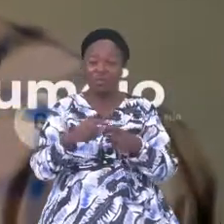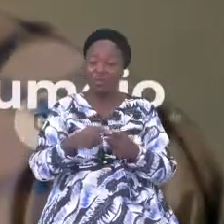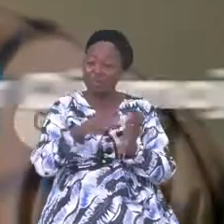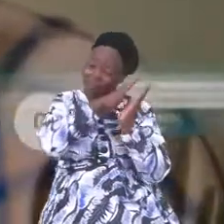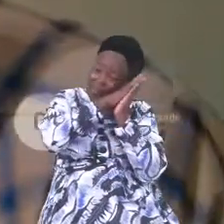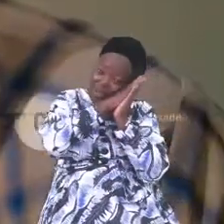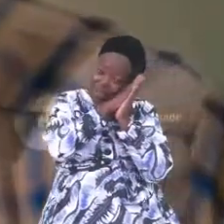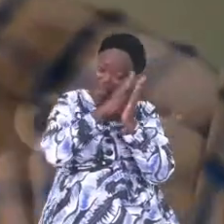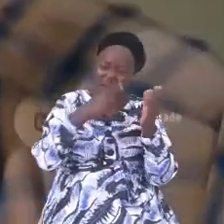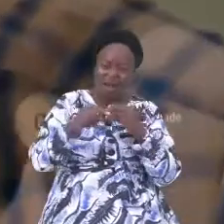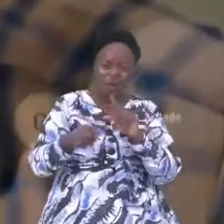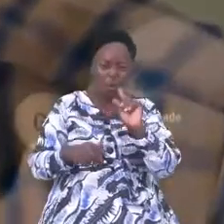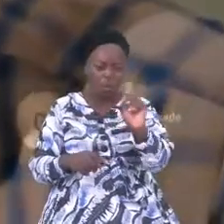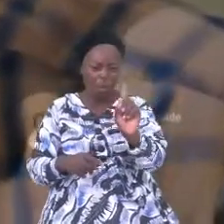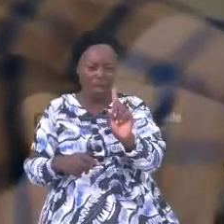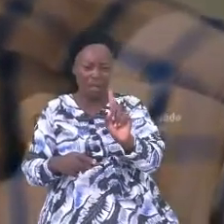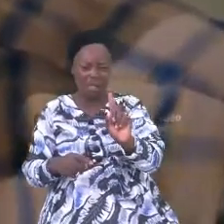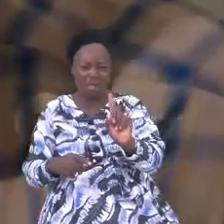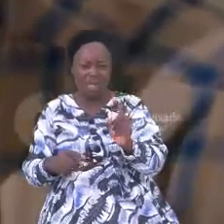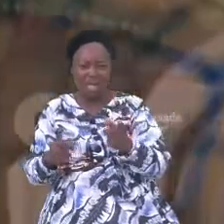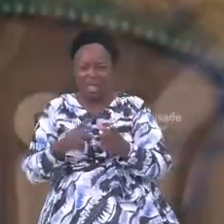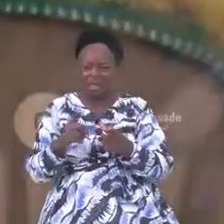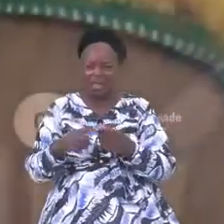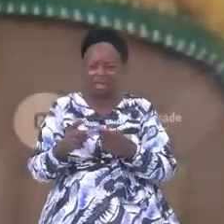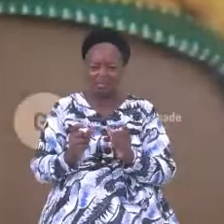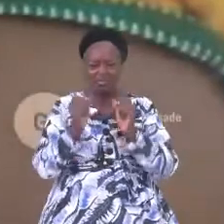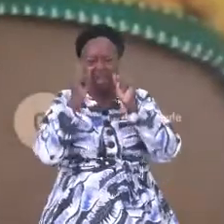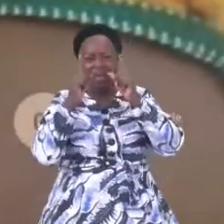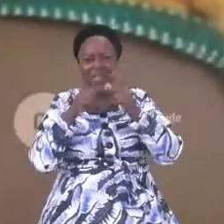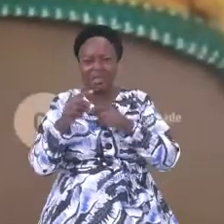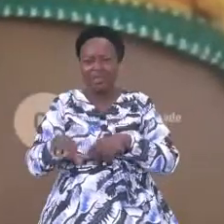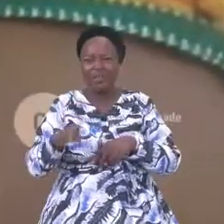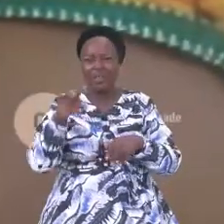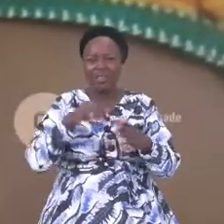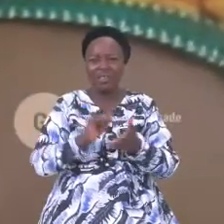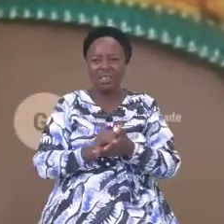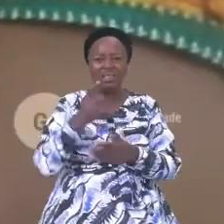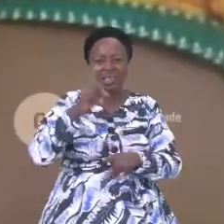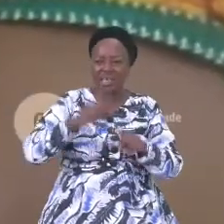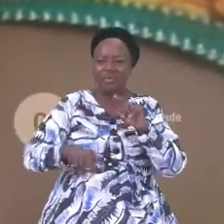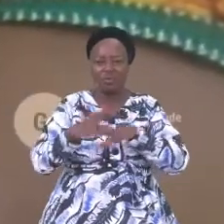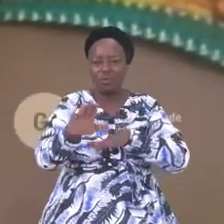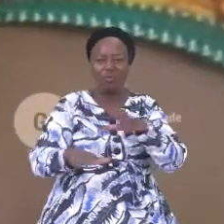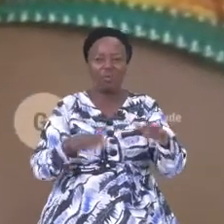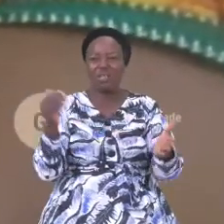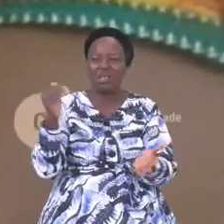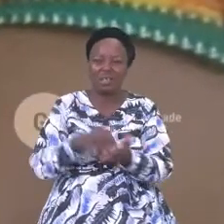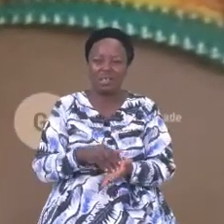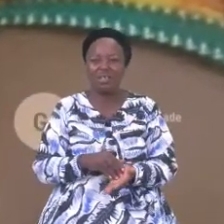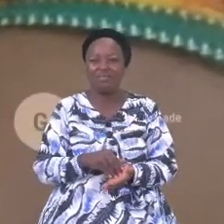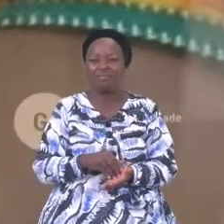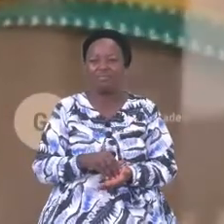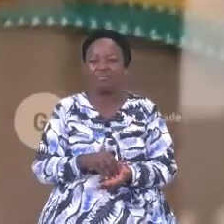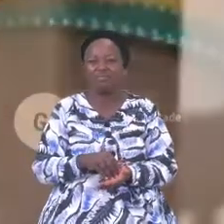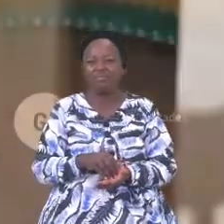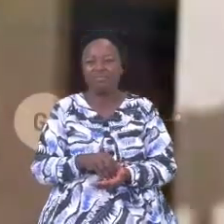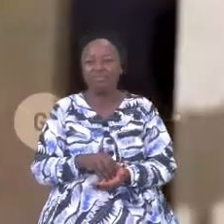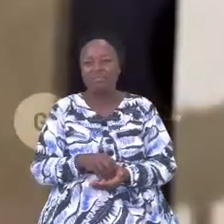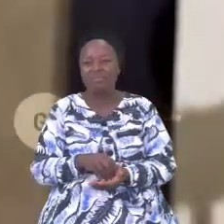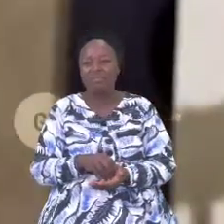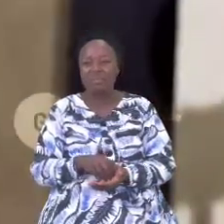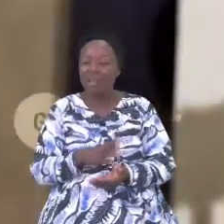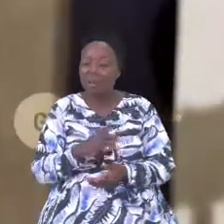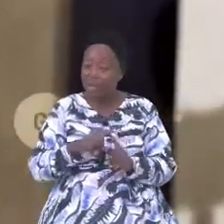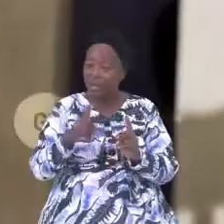a.m., she woke up and discovered she was paralyzed on the right hand and the right leg. It was a bitter experience. And to the glory